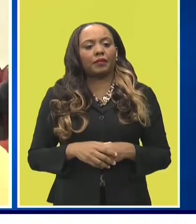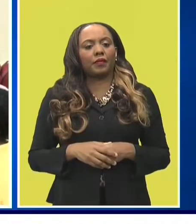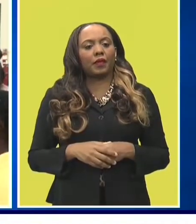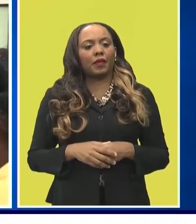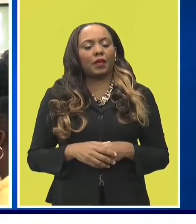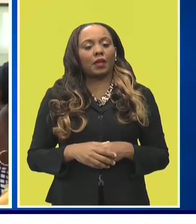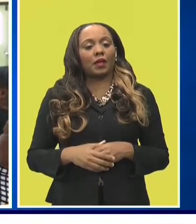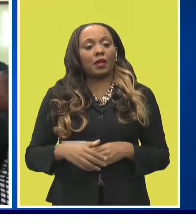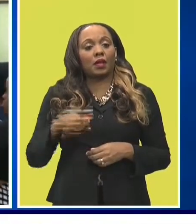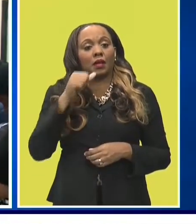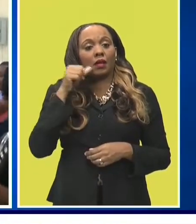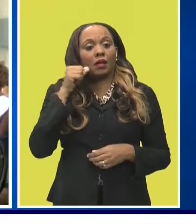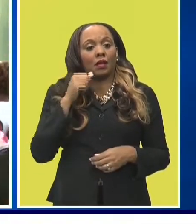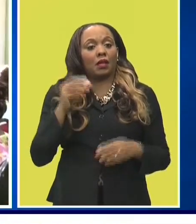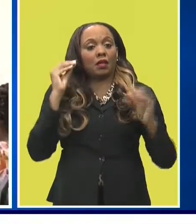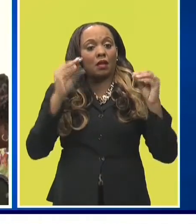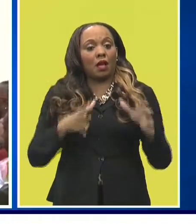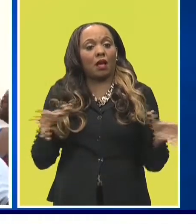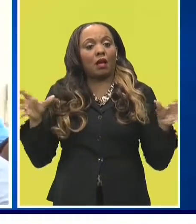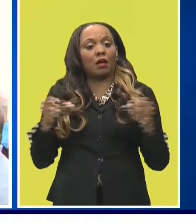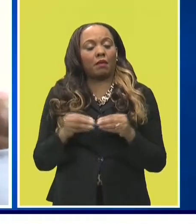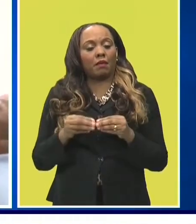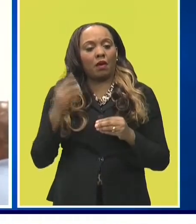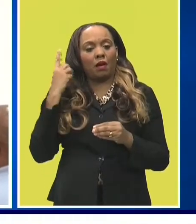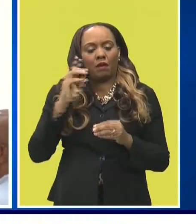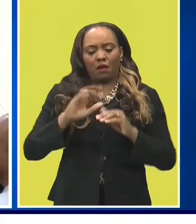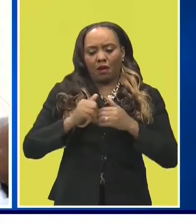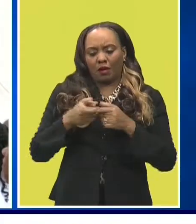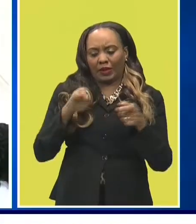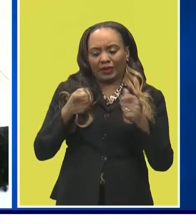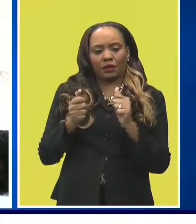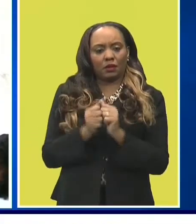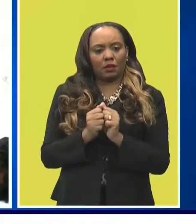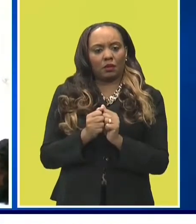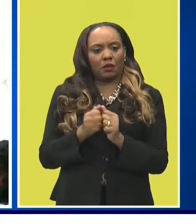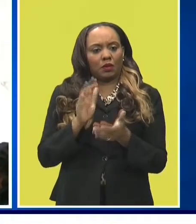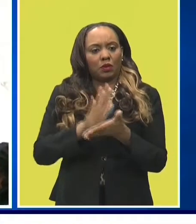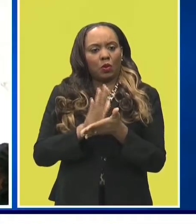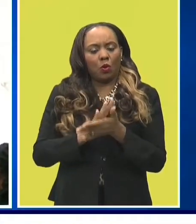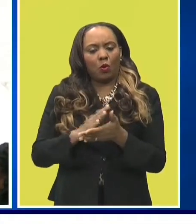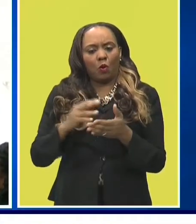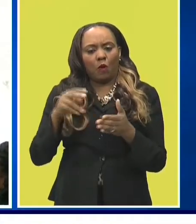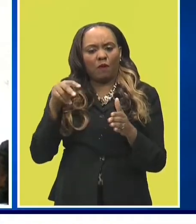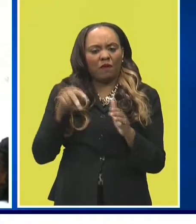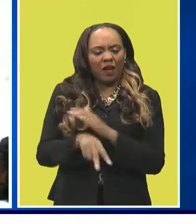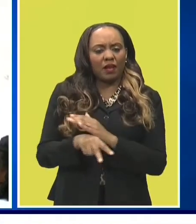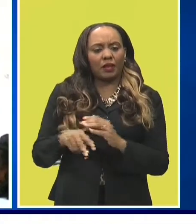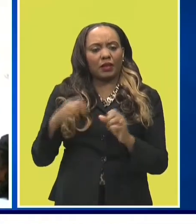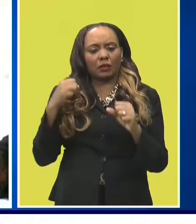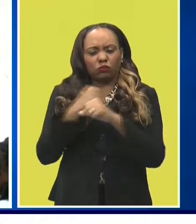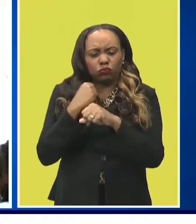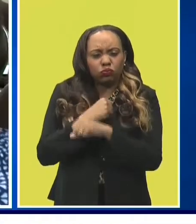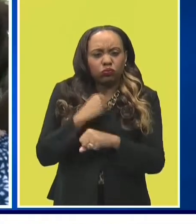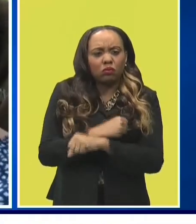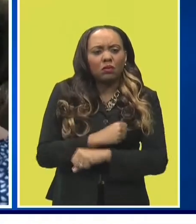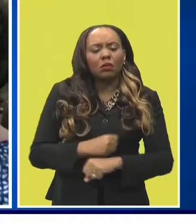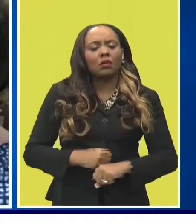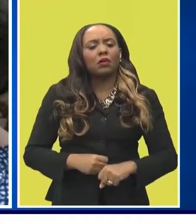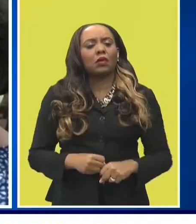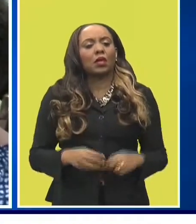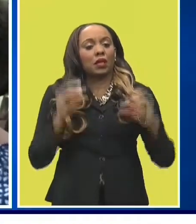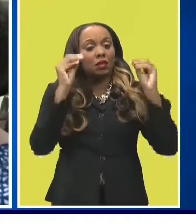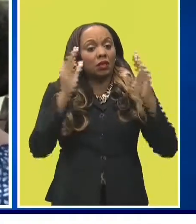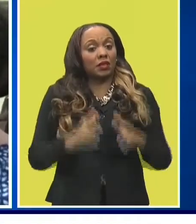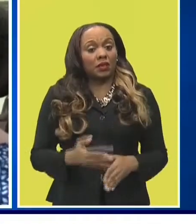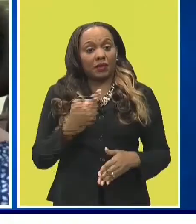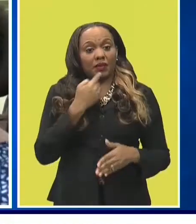at Solidarity House to chart the path forward in dealing with violence in schools. Teachers made the point that while investigations were